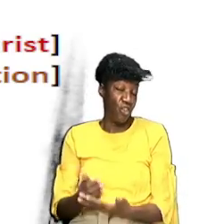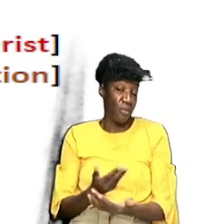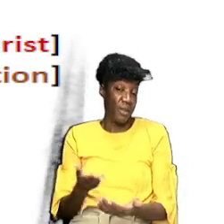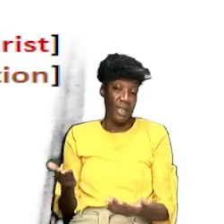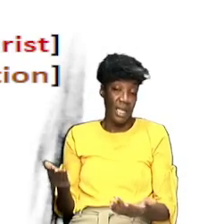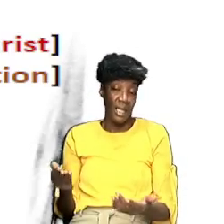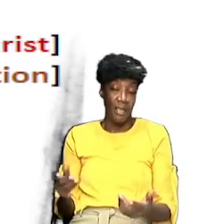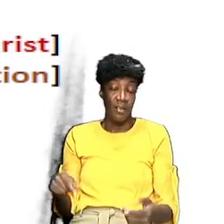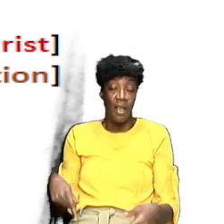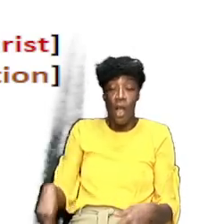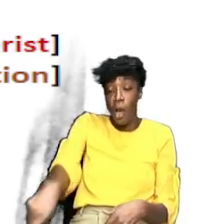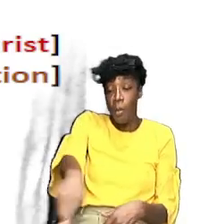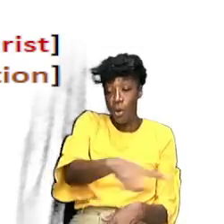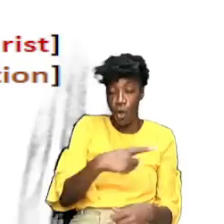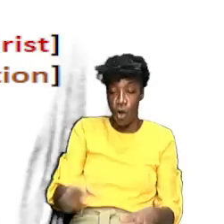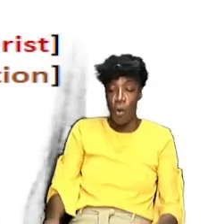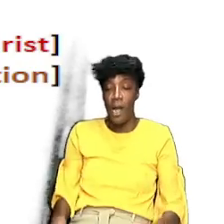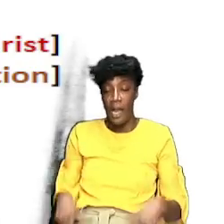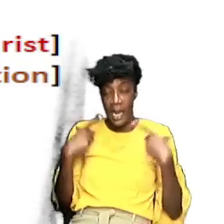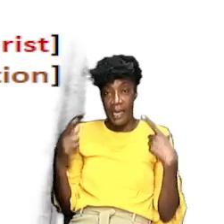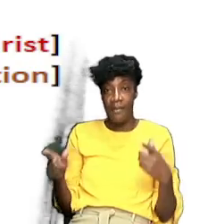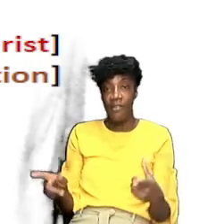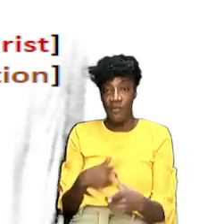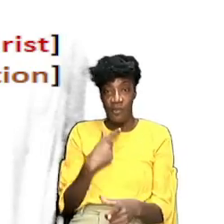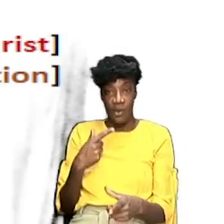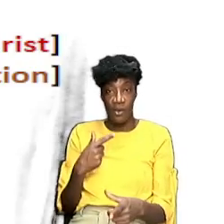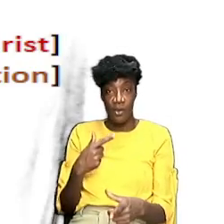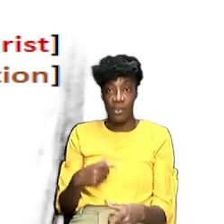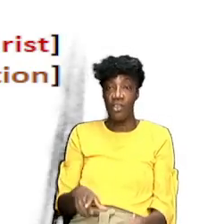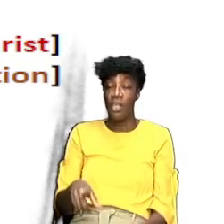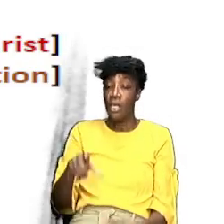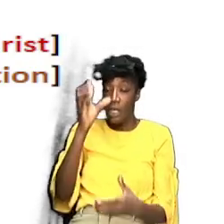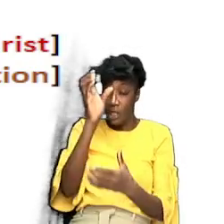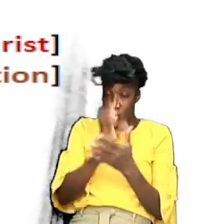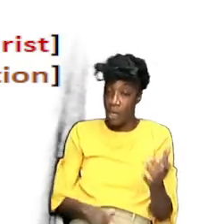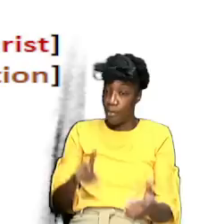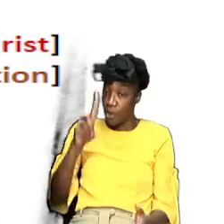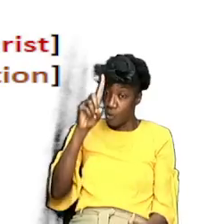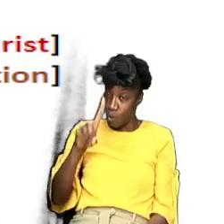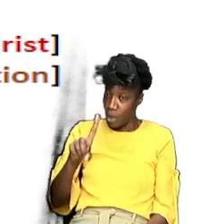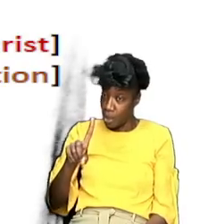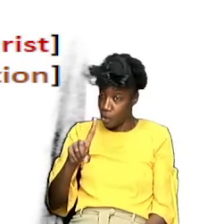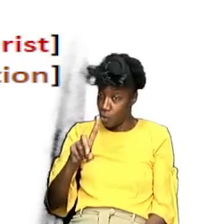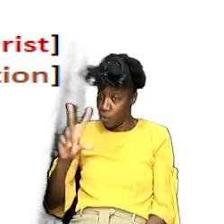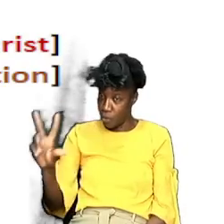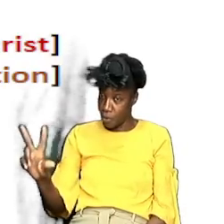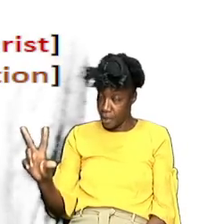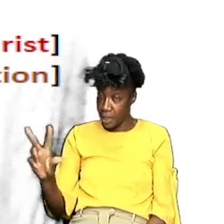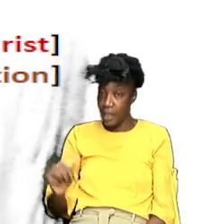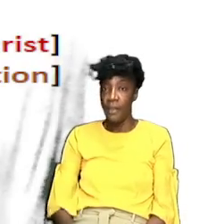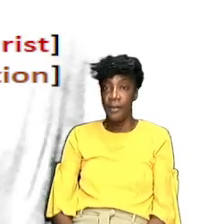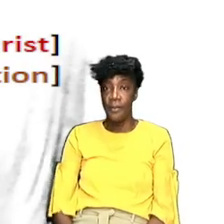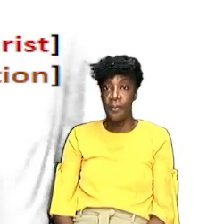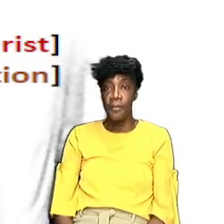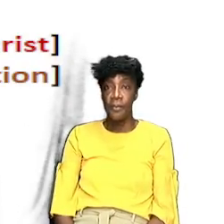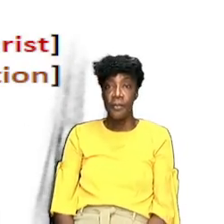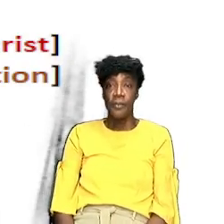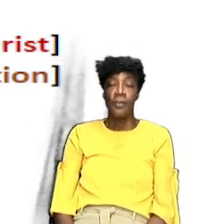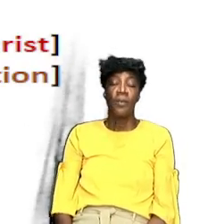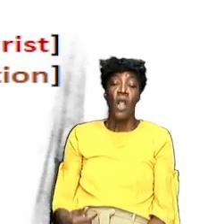our lives. Firstly, from chapters 1 to 3, amen, when you look at the book, it deals with